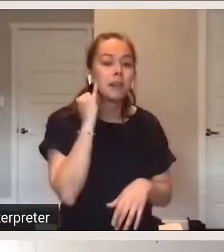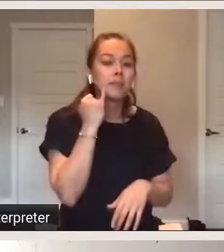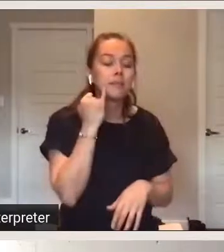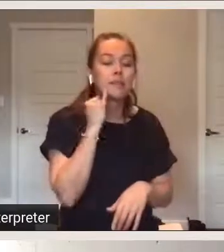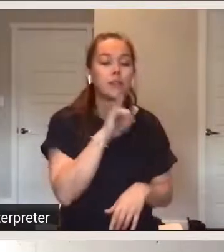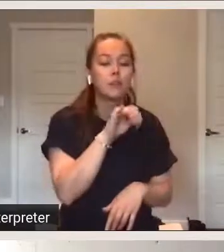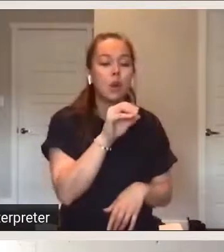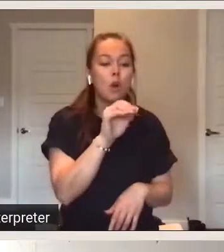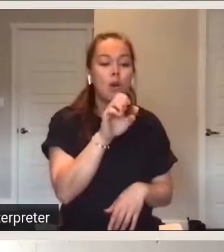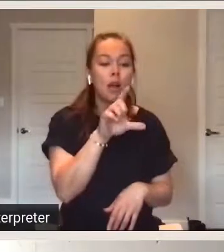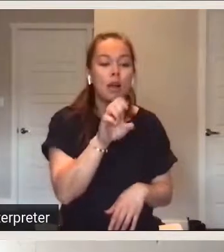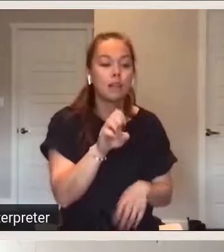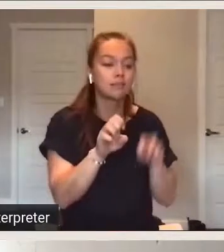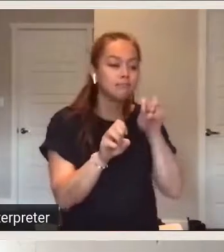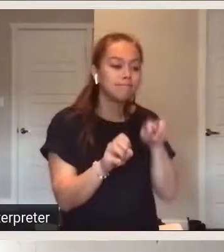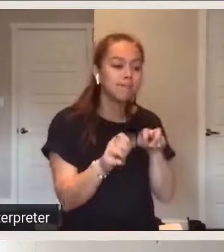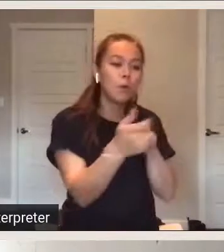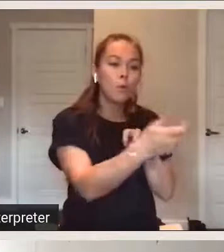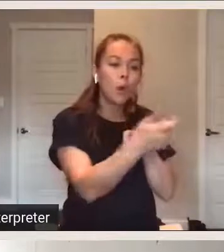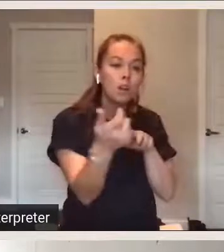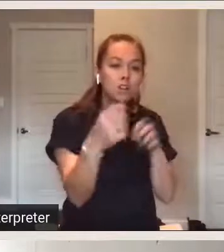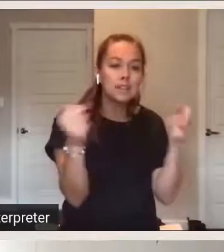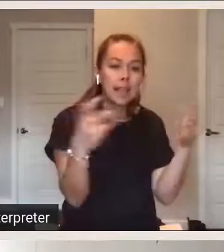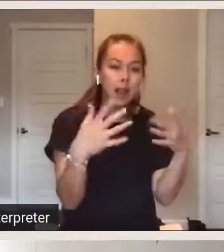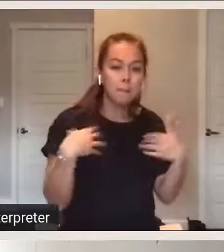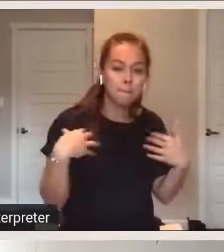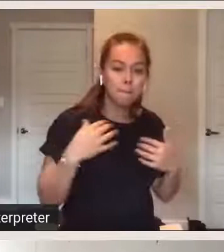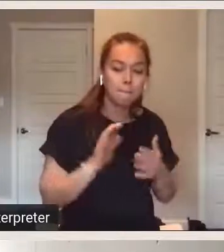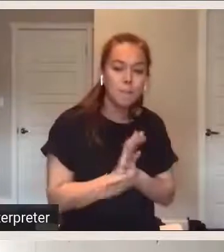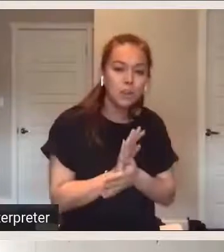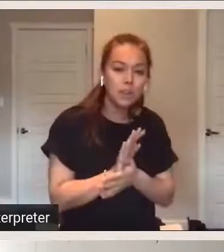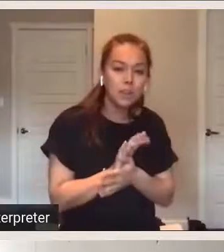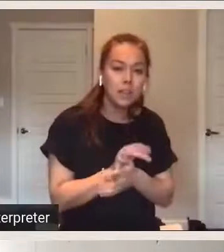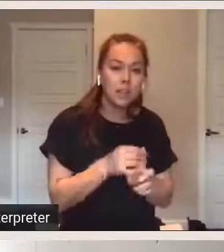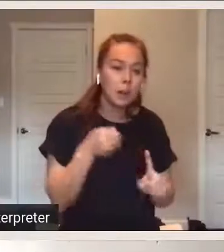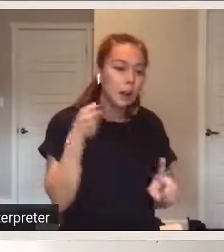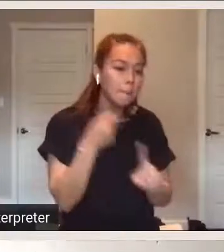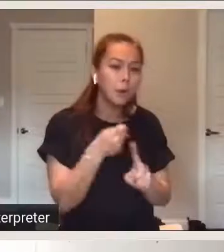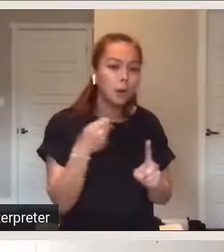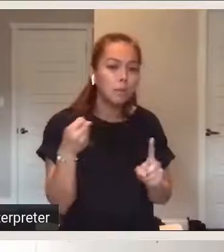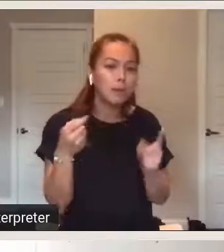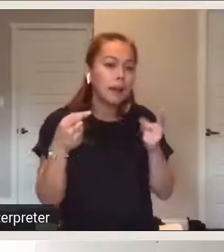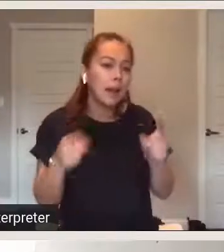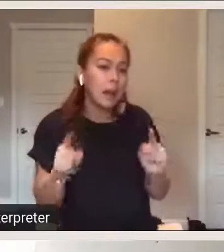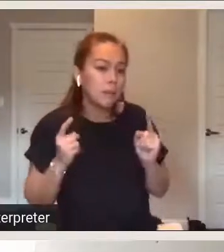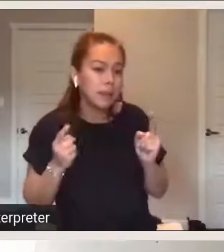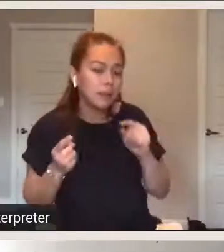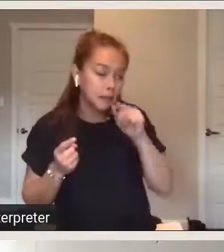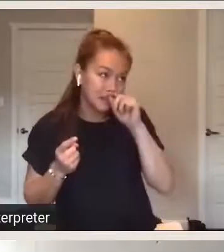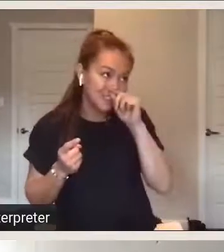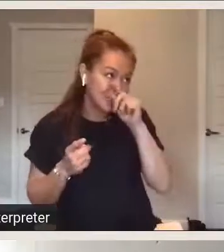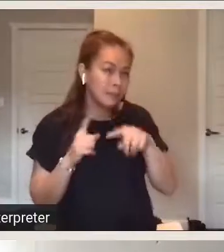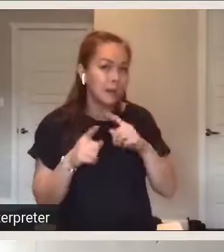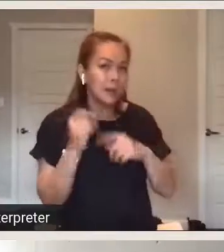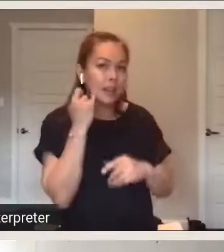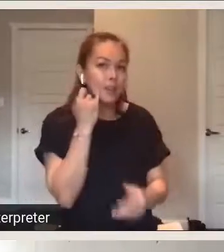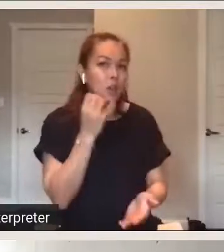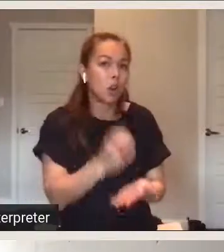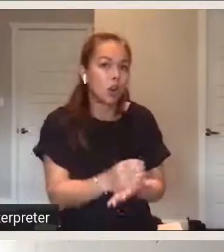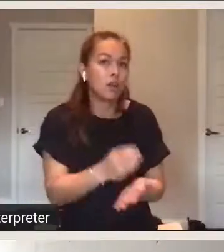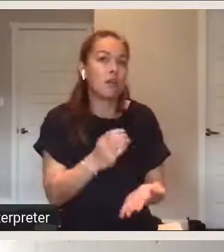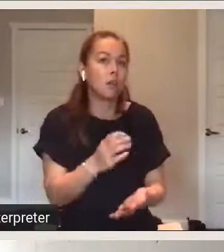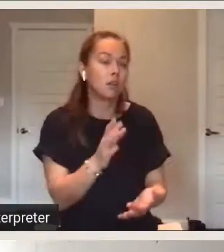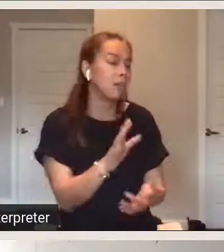then licensing, I don't know, that would have been Aaron's thing. but I feel like for